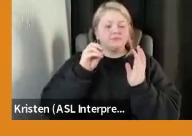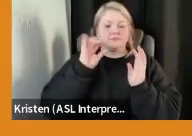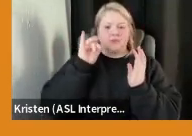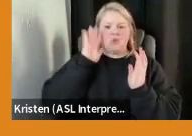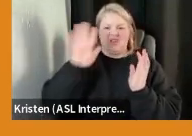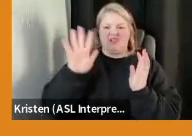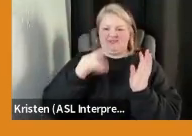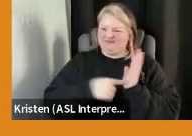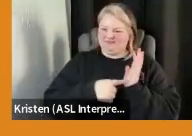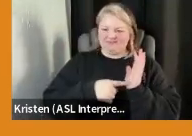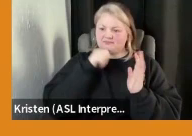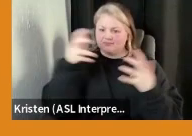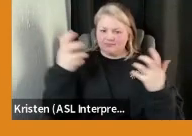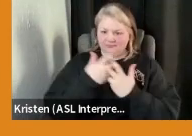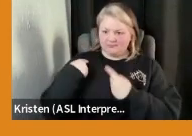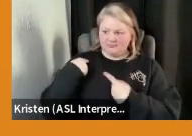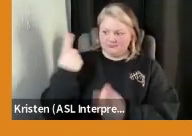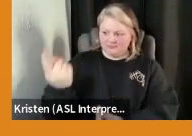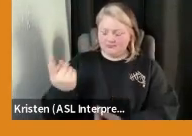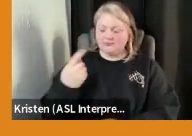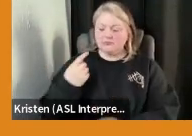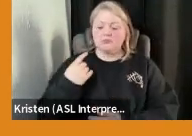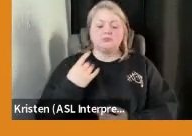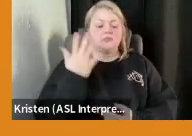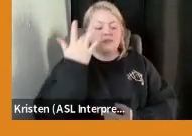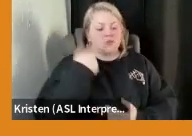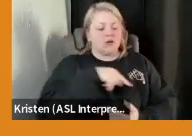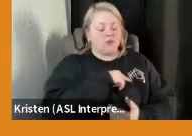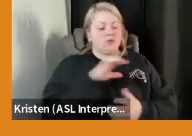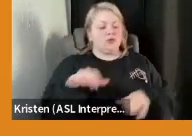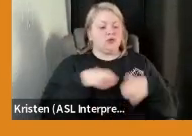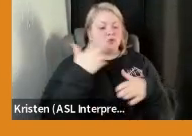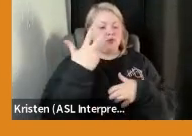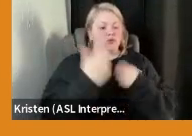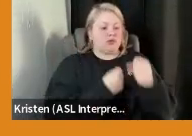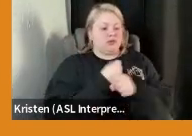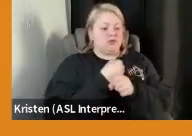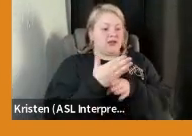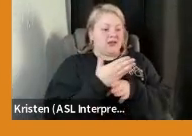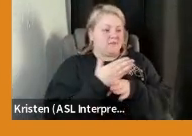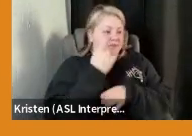it evens out unusual fluctuations.